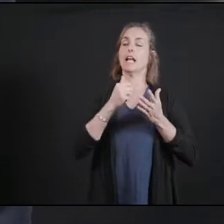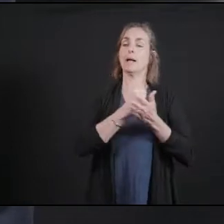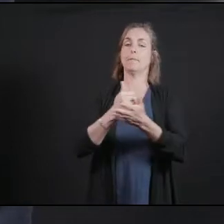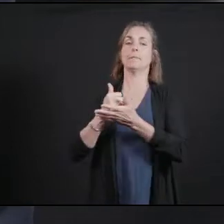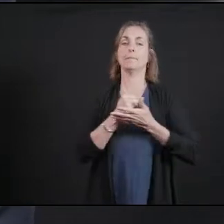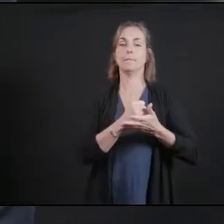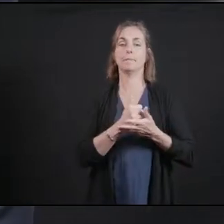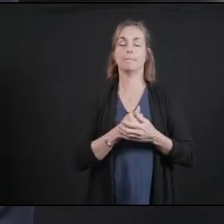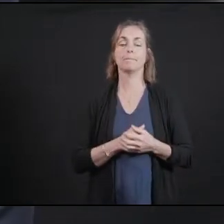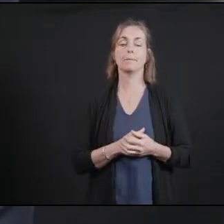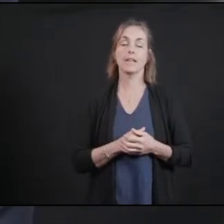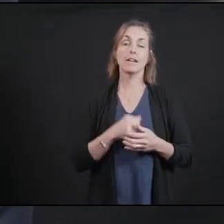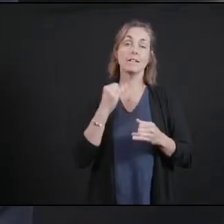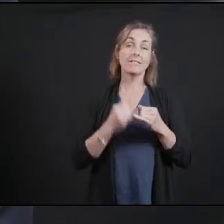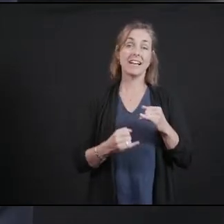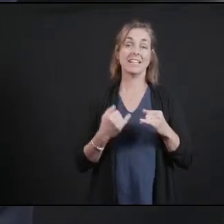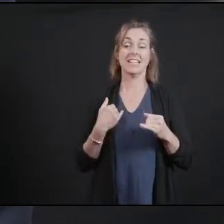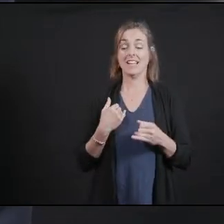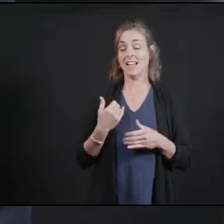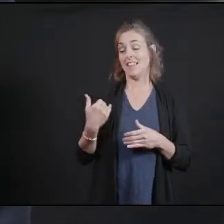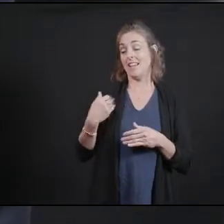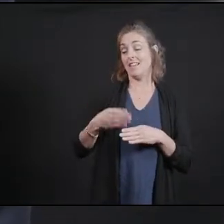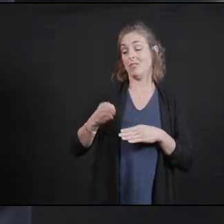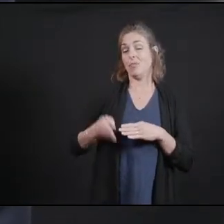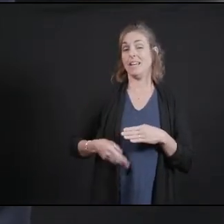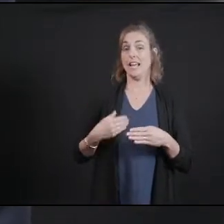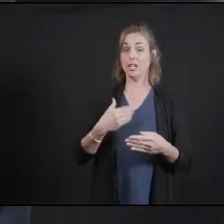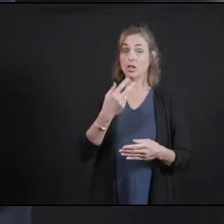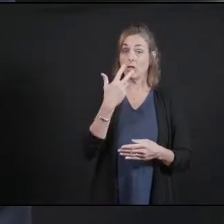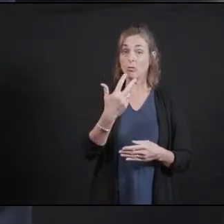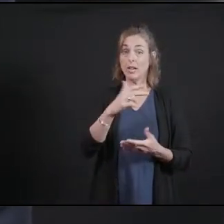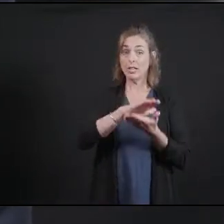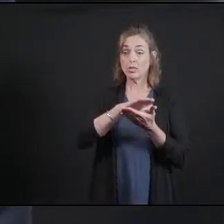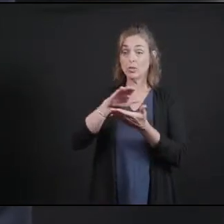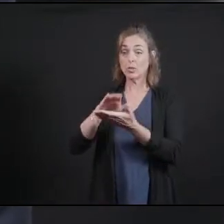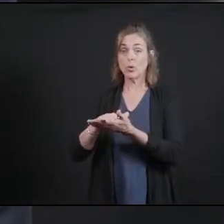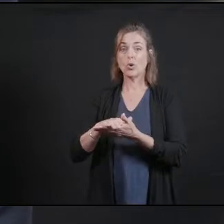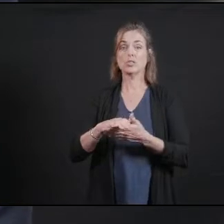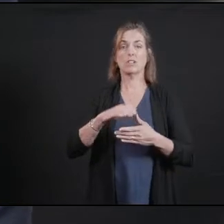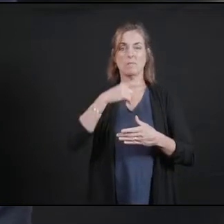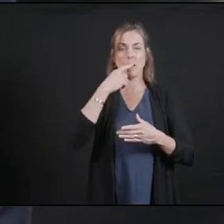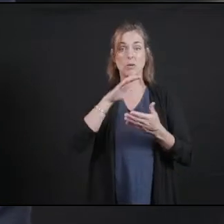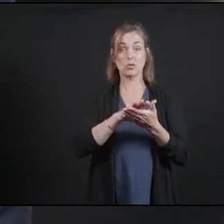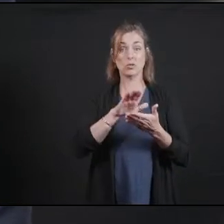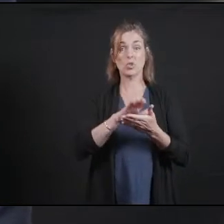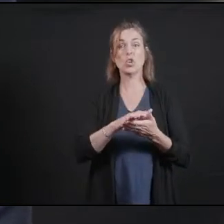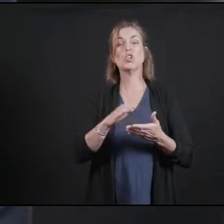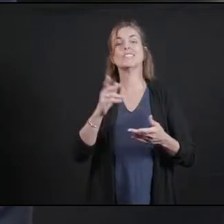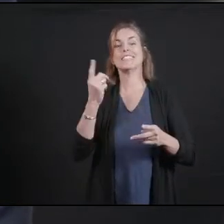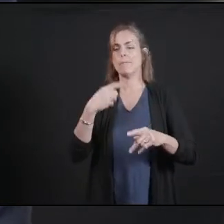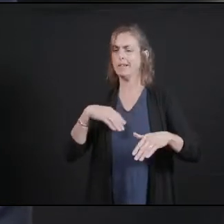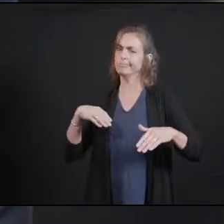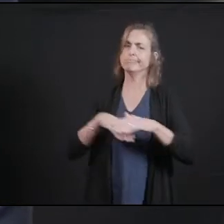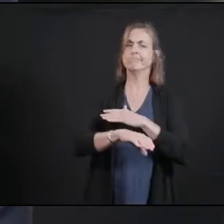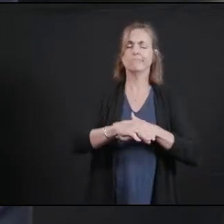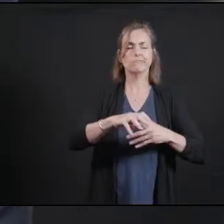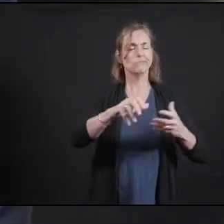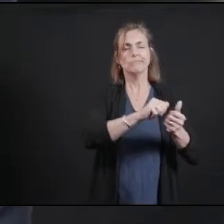Virgin Islanders and a true patriot, showing up every single time that we are in need.